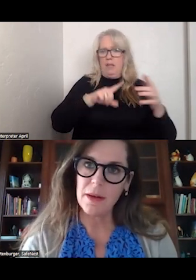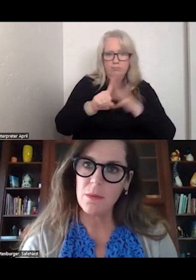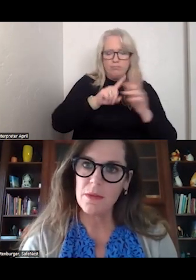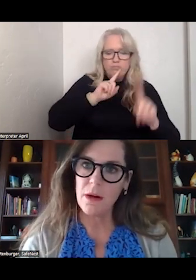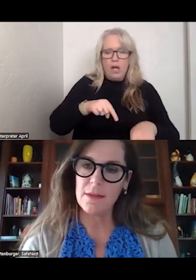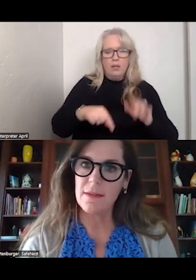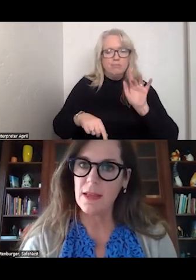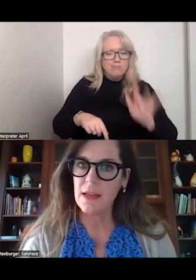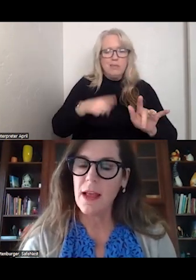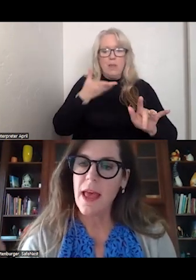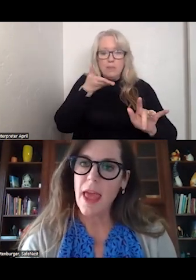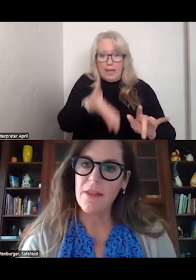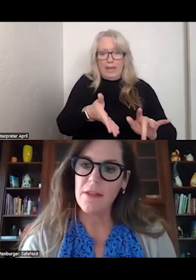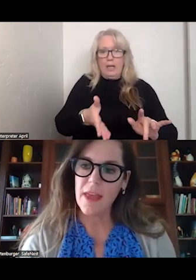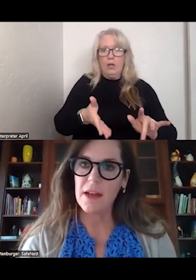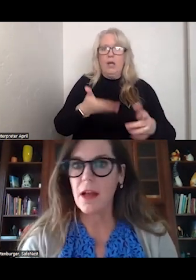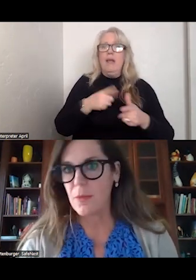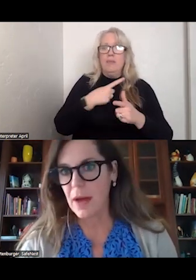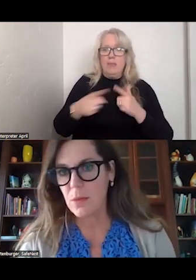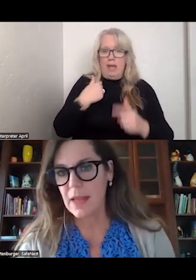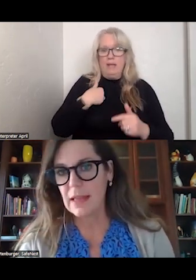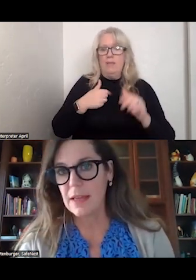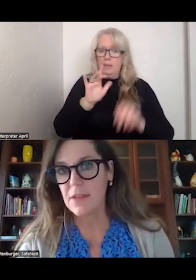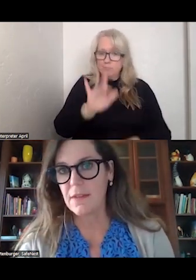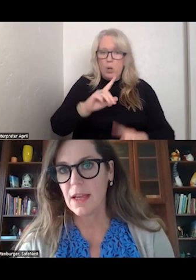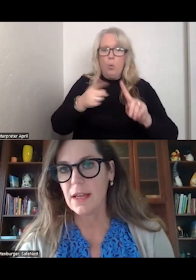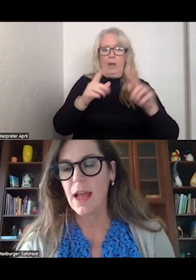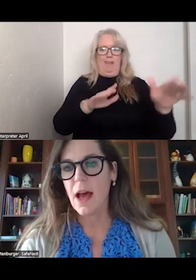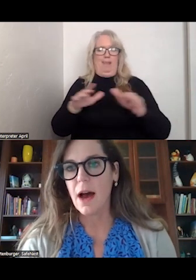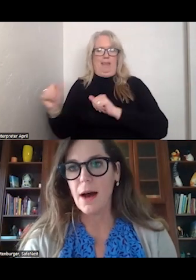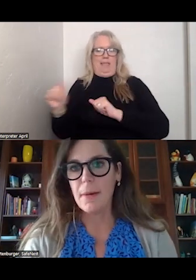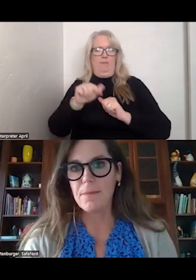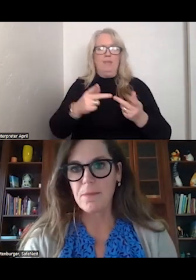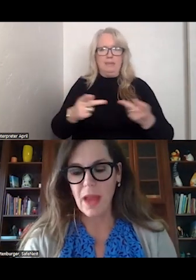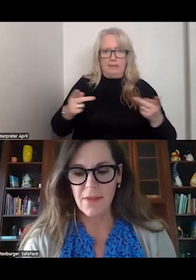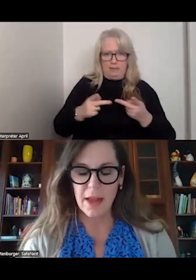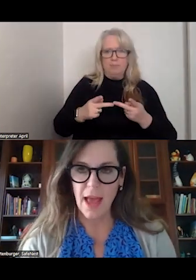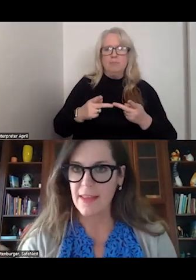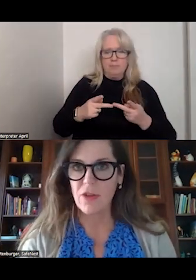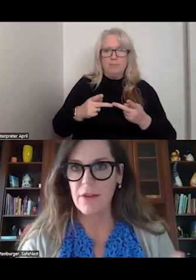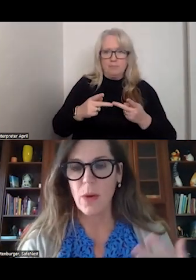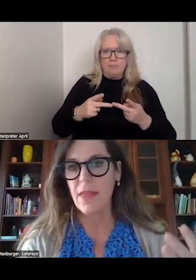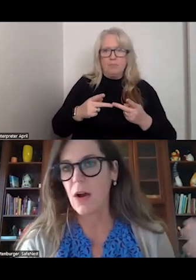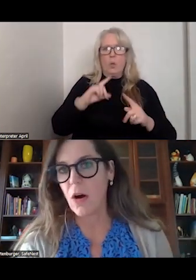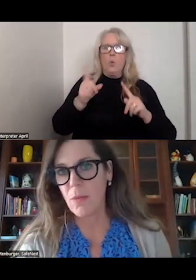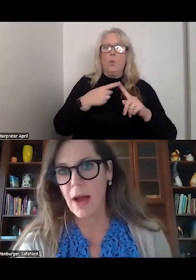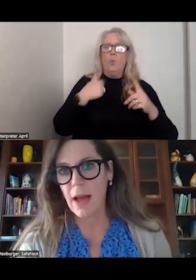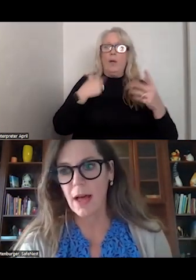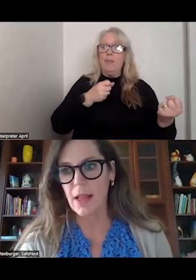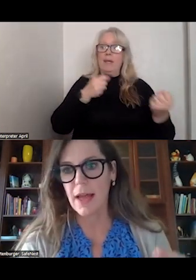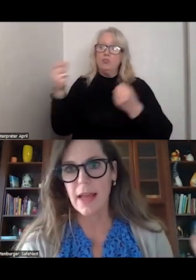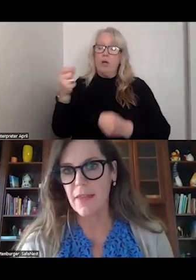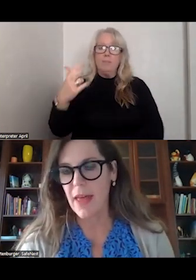another button when they're on scene, and then they hit another button when they leave the scene. And then as they drive away, they call